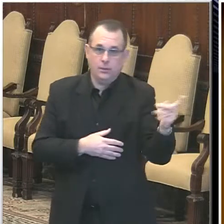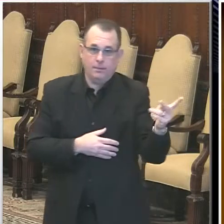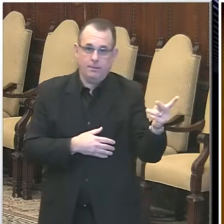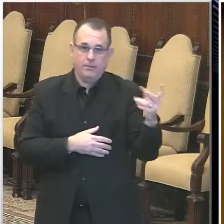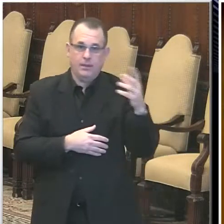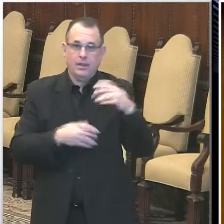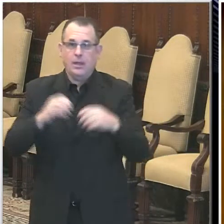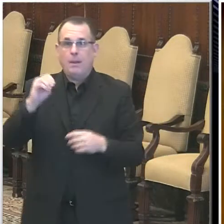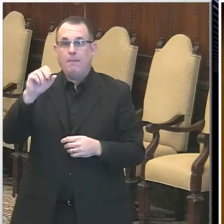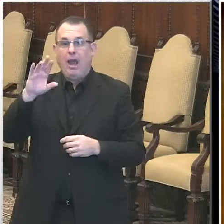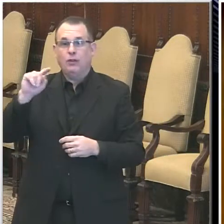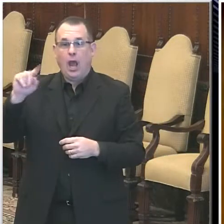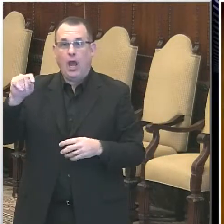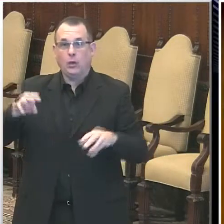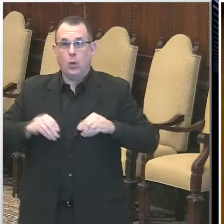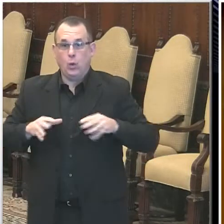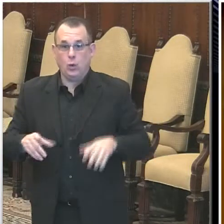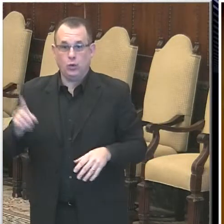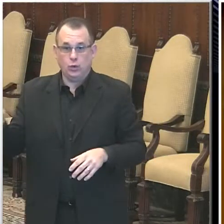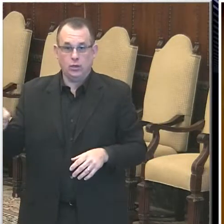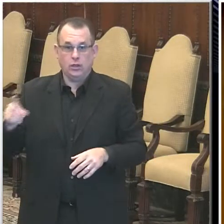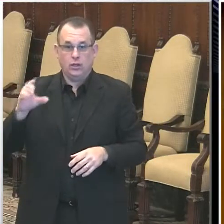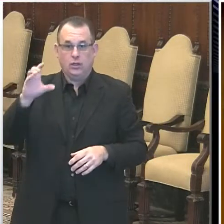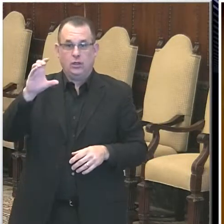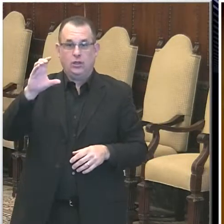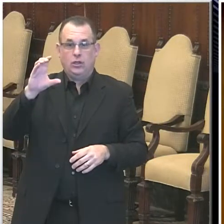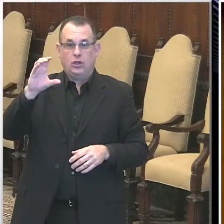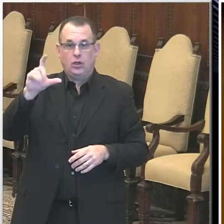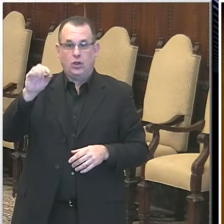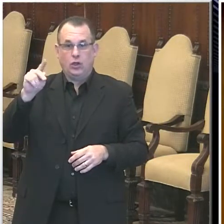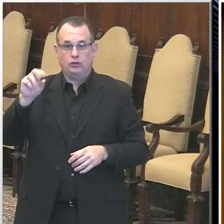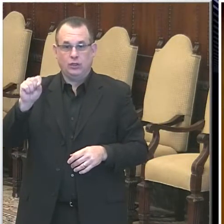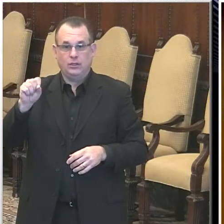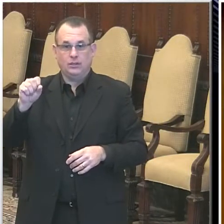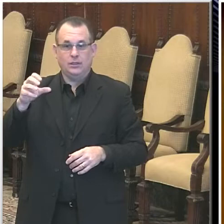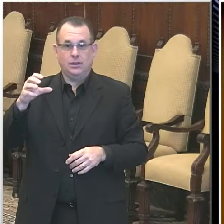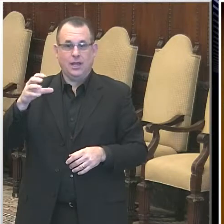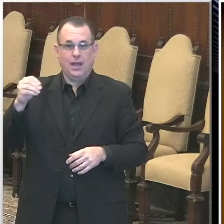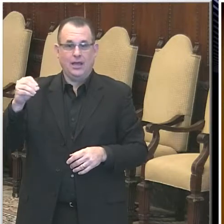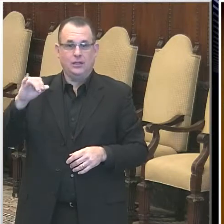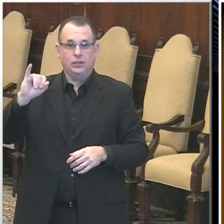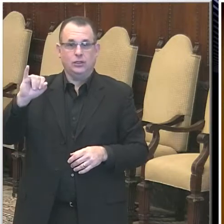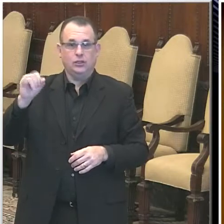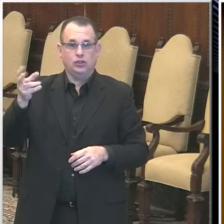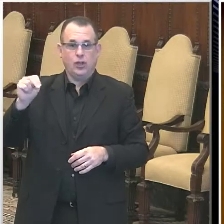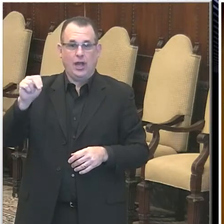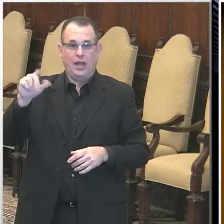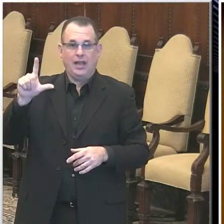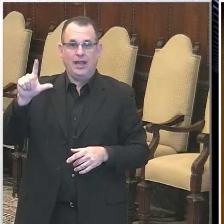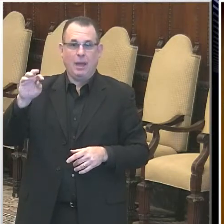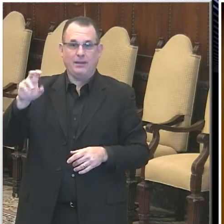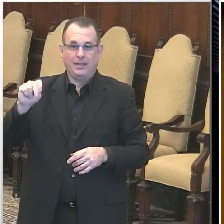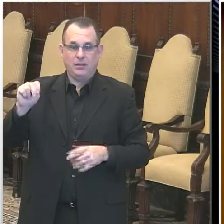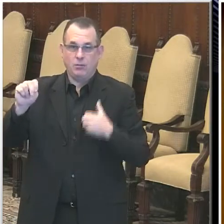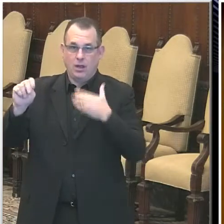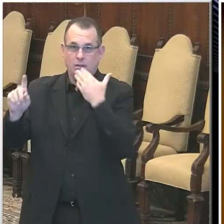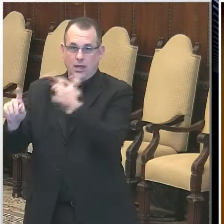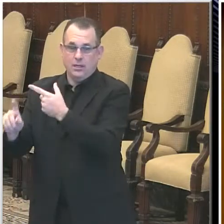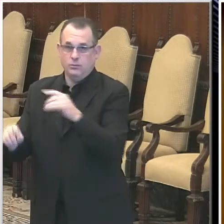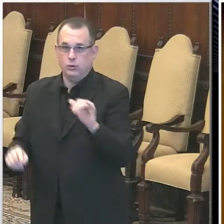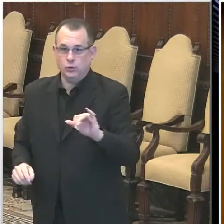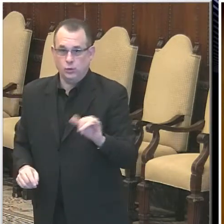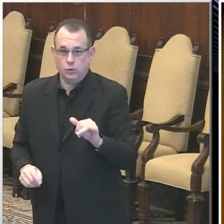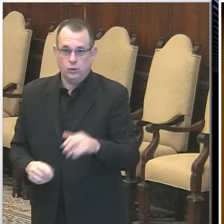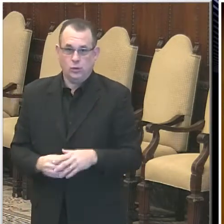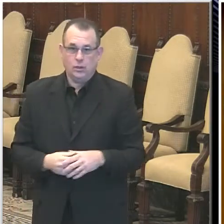Schwartz and the General Manager Jen Lampkin are owed gratitude as well. Along with Bill McNamara